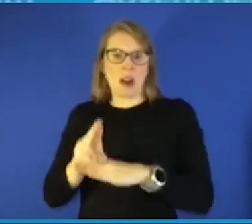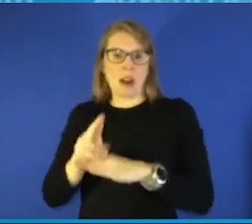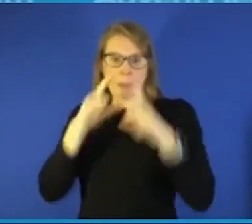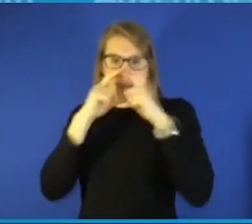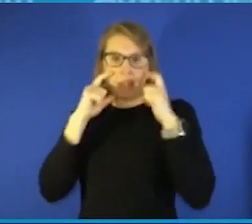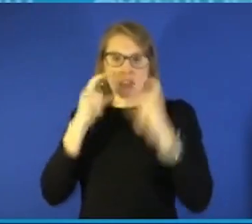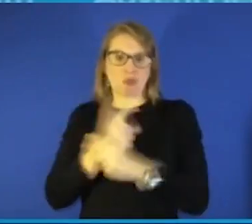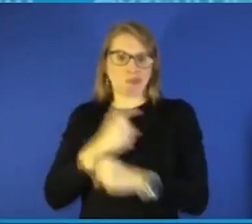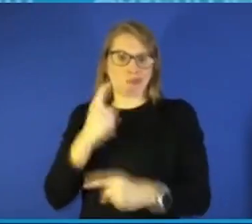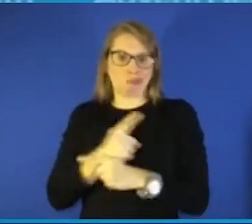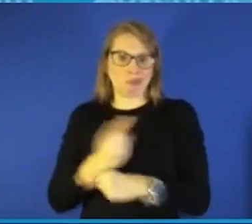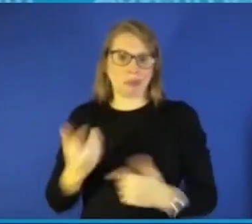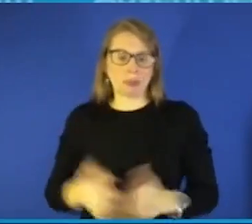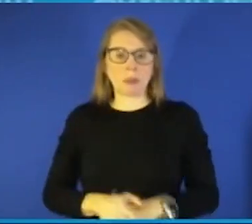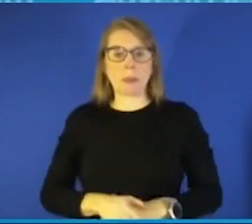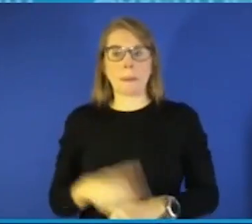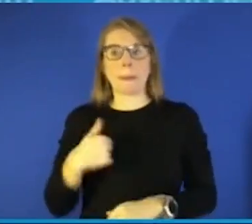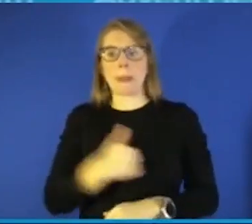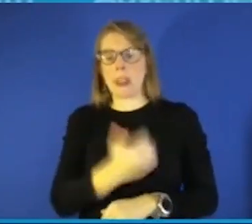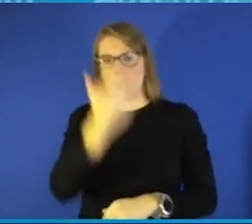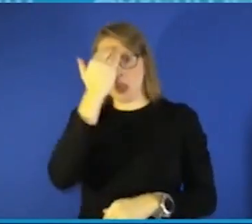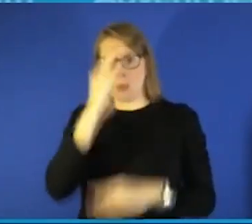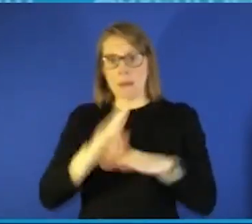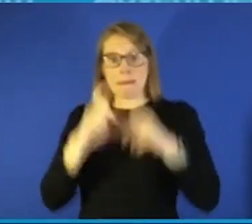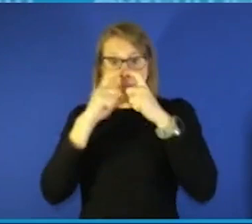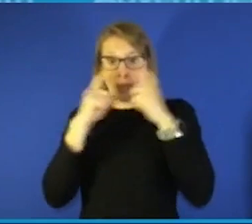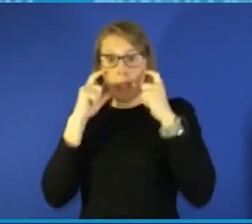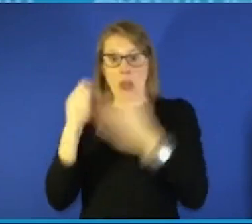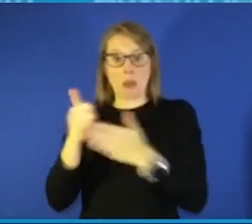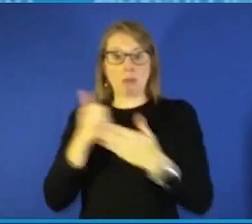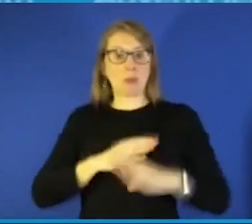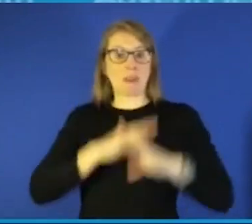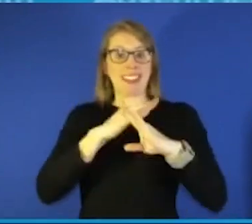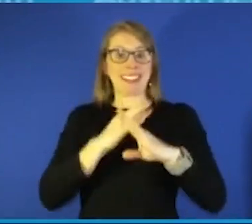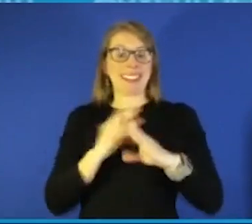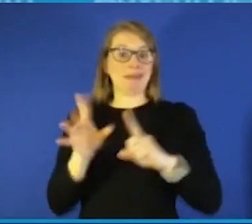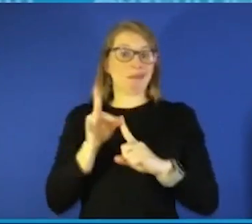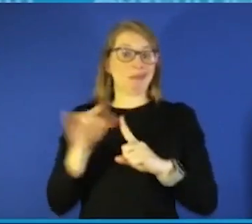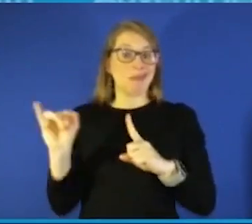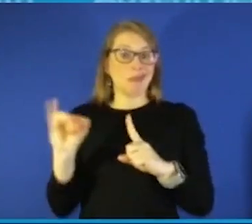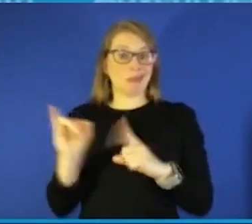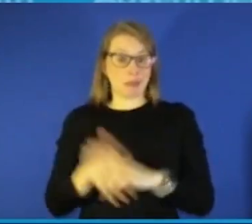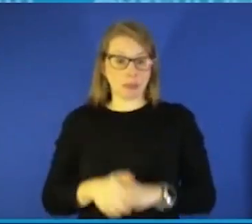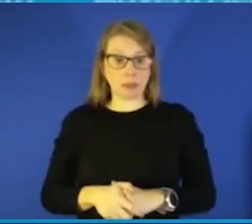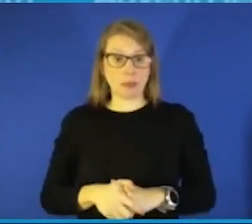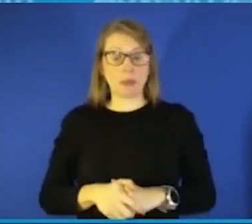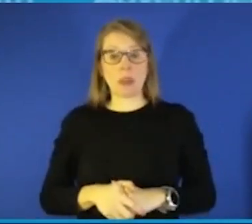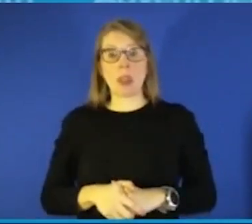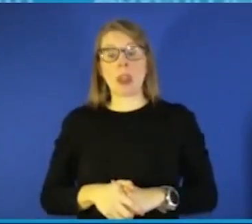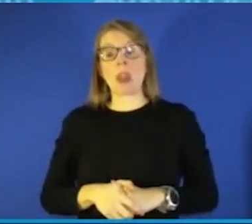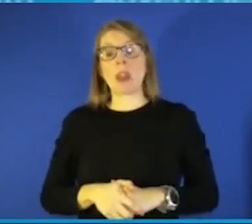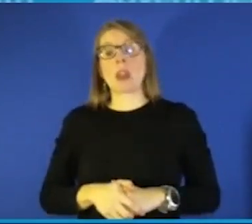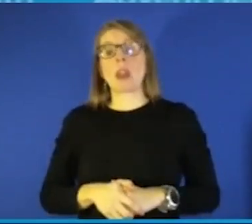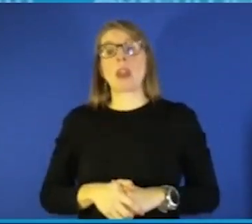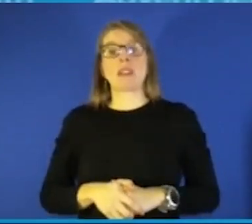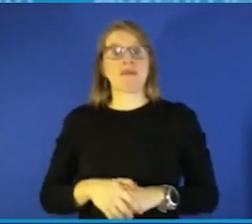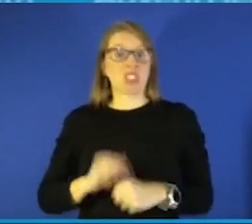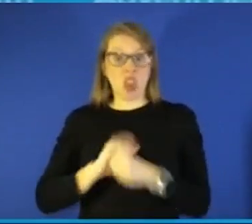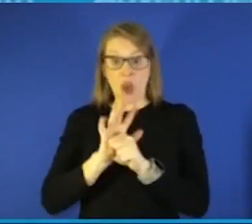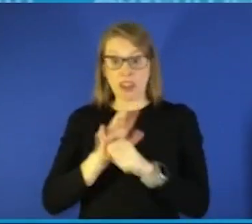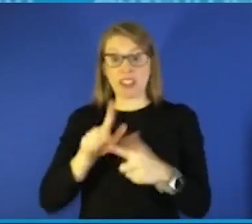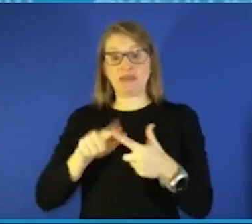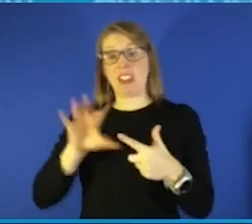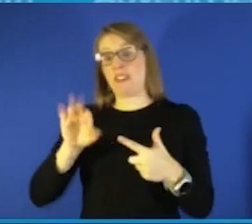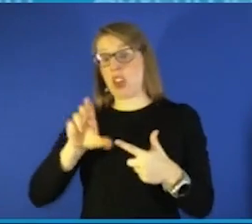correctly. We know that masking helps prevent infection, not only with COVID, but with influenza and all these